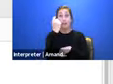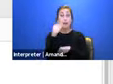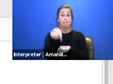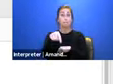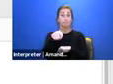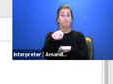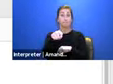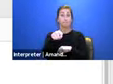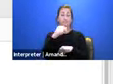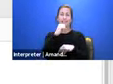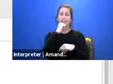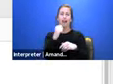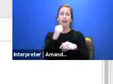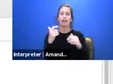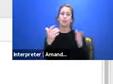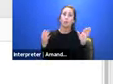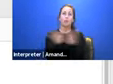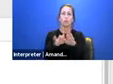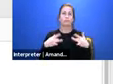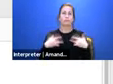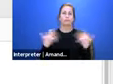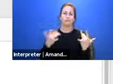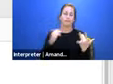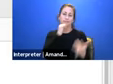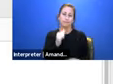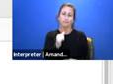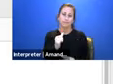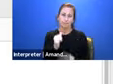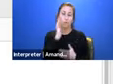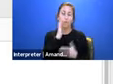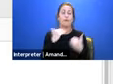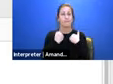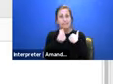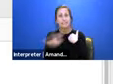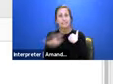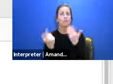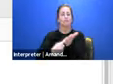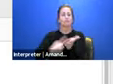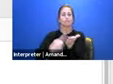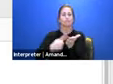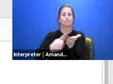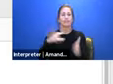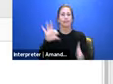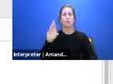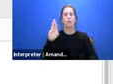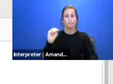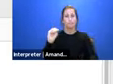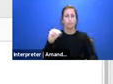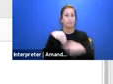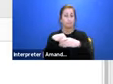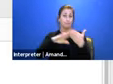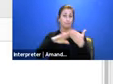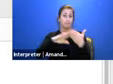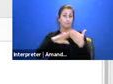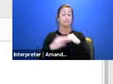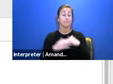this is not a closed event. We will have several forums in the community. We will also have more opportunity for